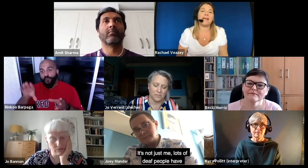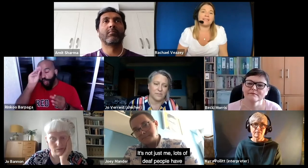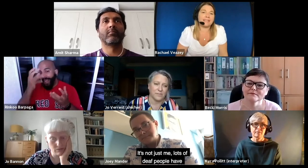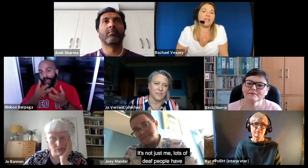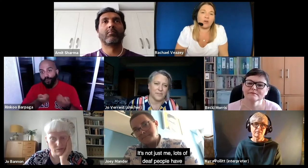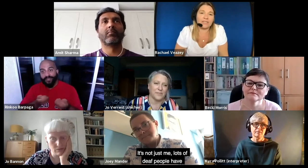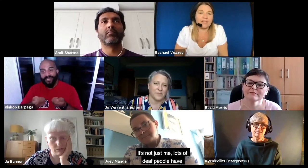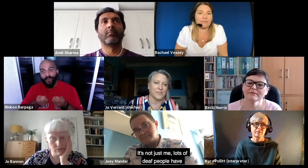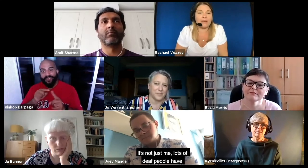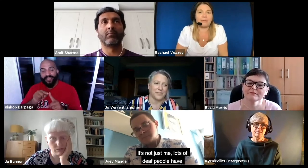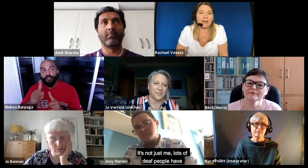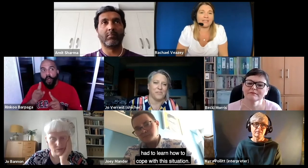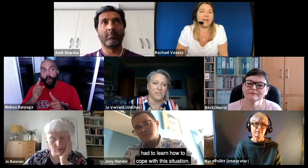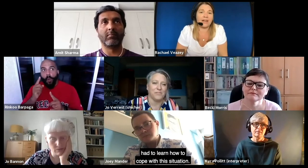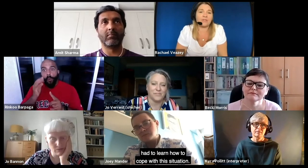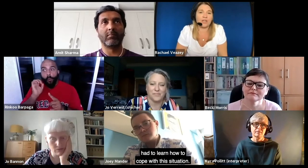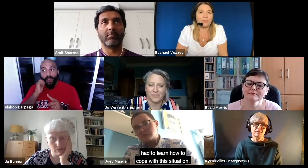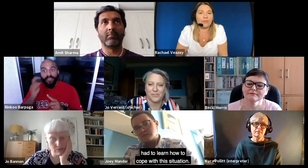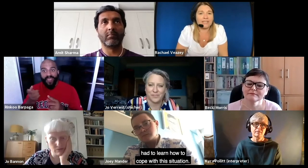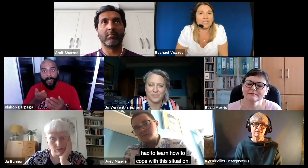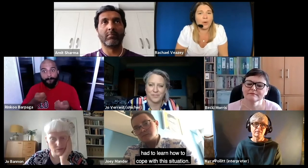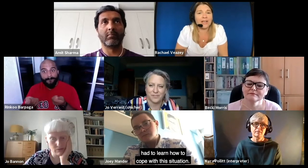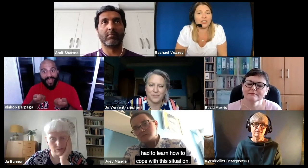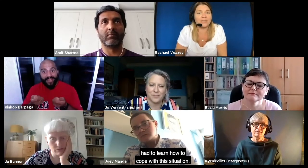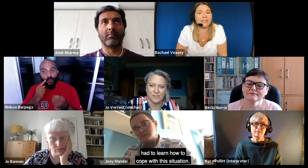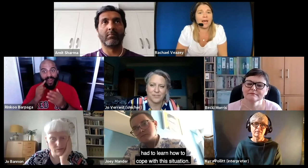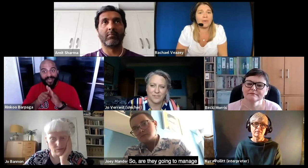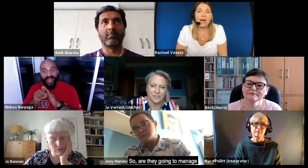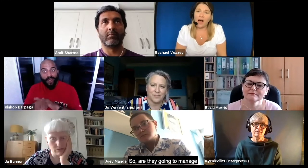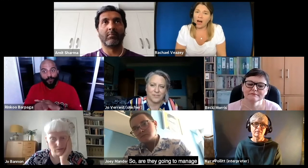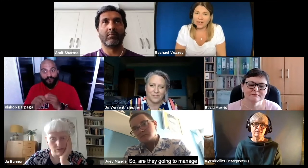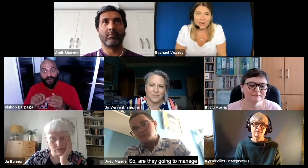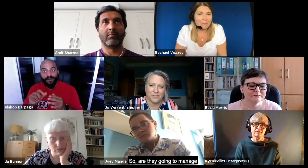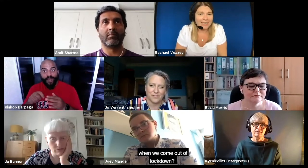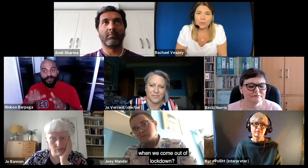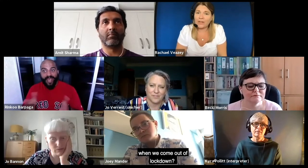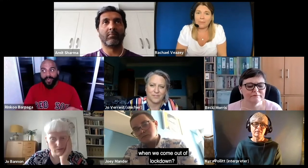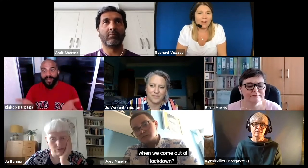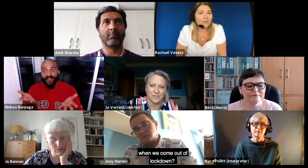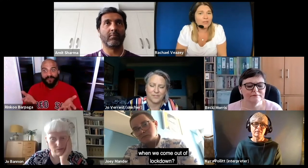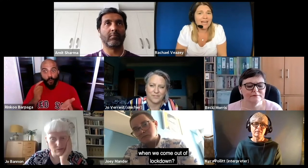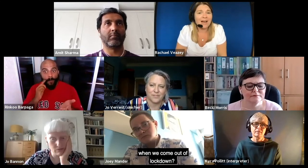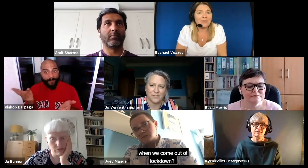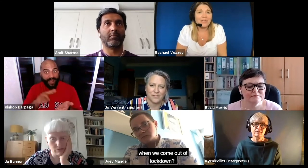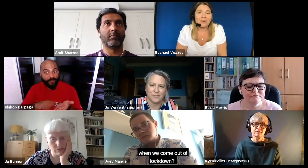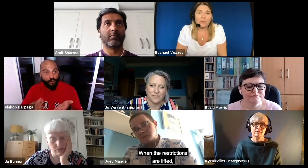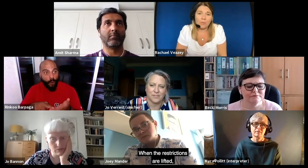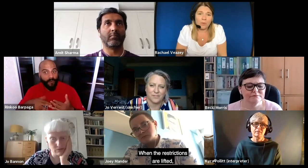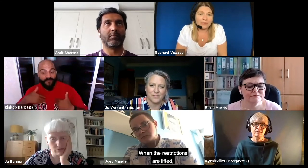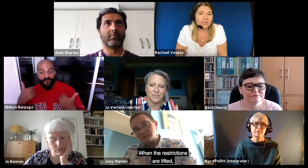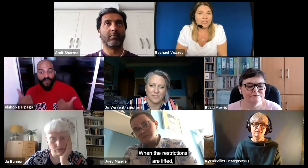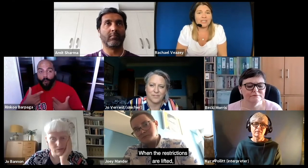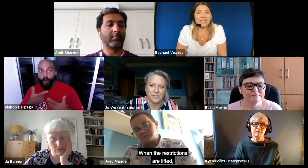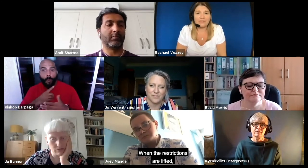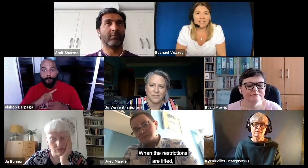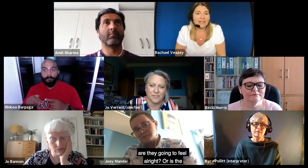just me, it's lots of deaf people have had to learn how to cope with this situation. So are they going to manage when we come out of lockdown, when